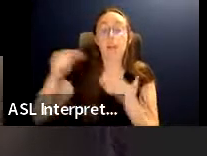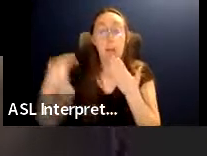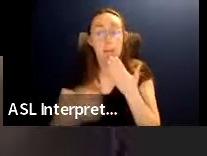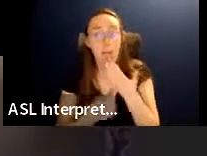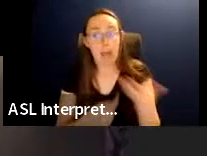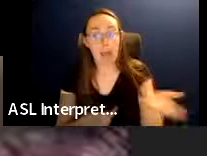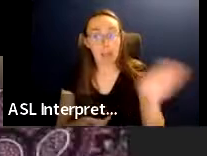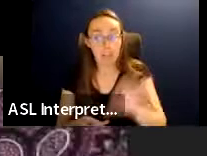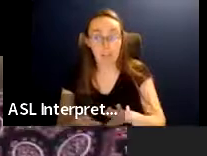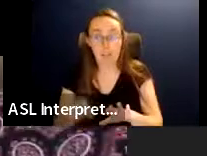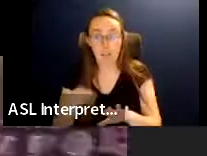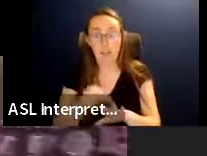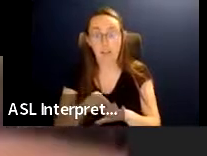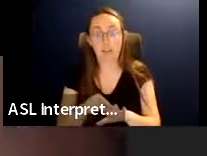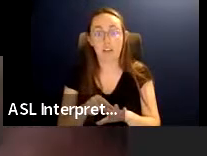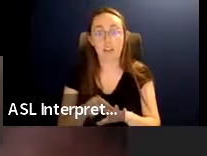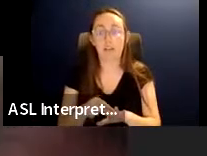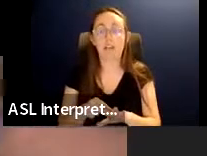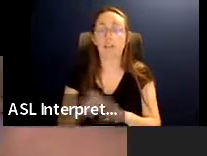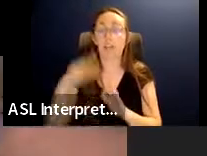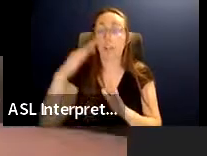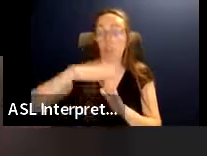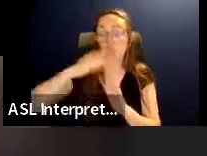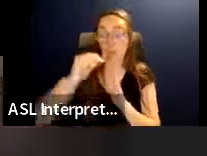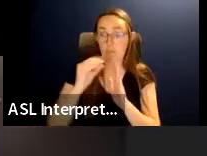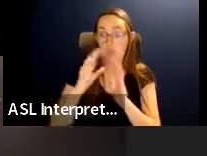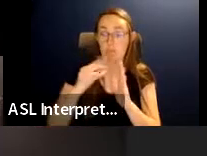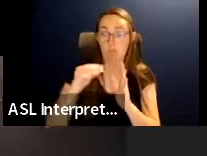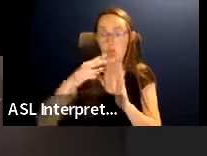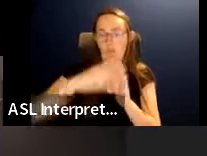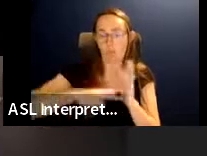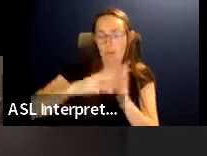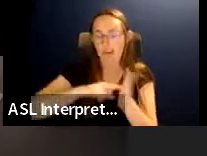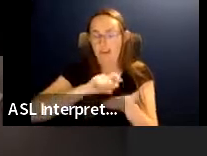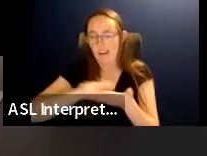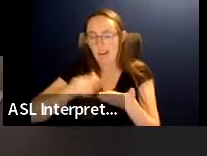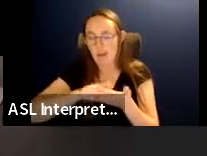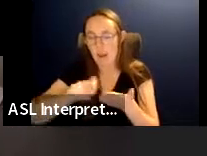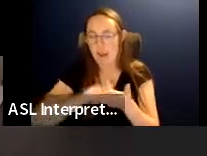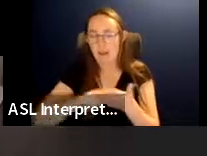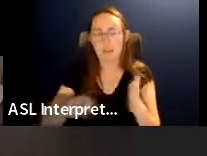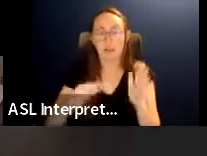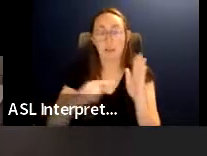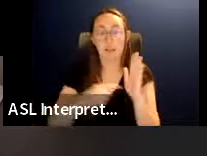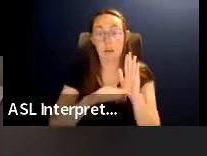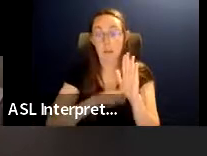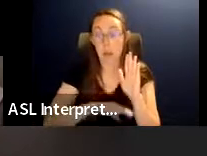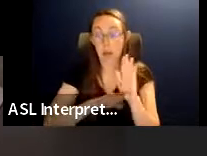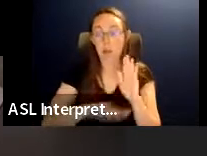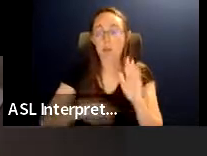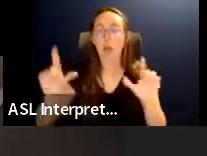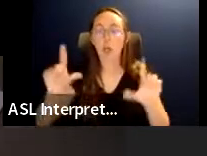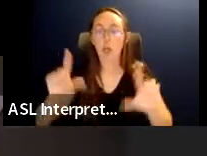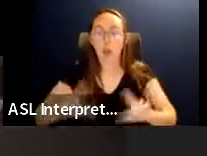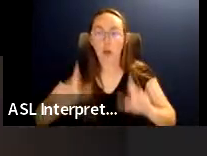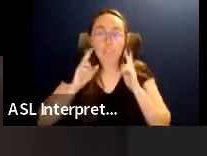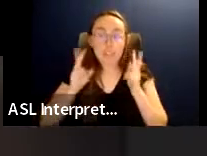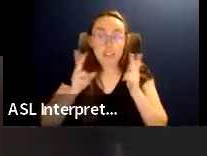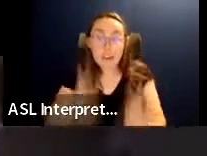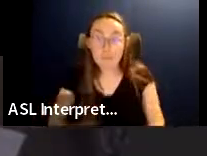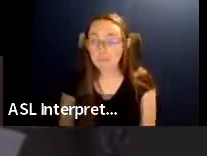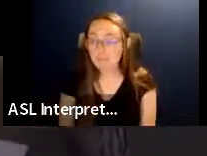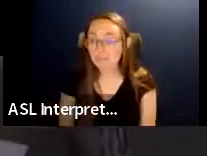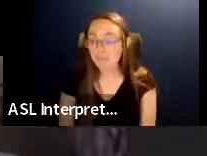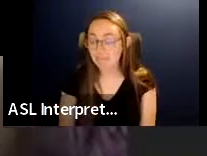you have reading and writing, a QR code, and making for low vision.